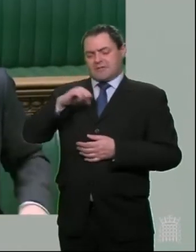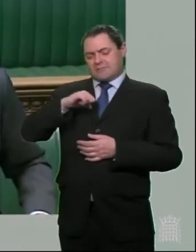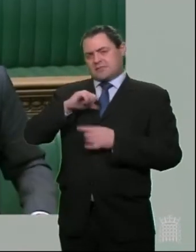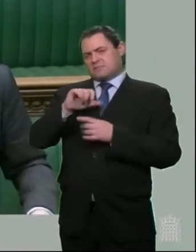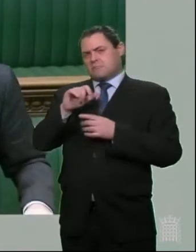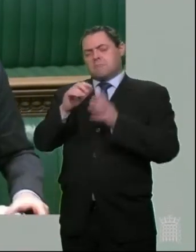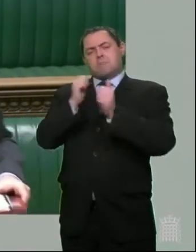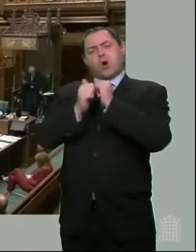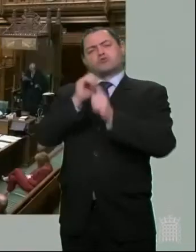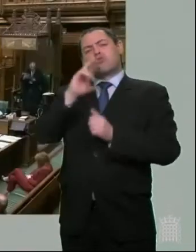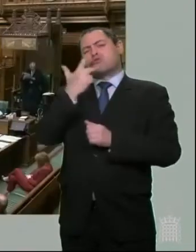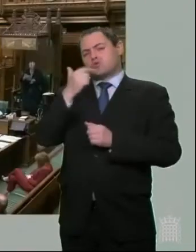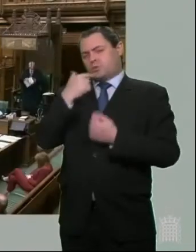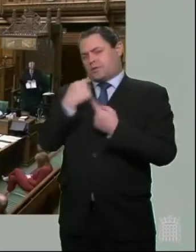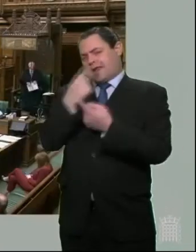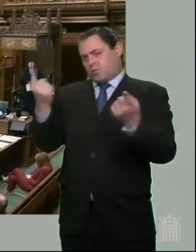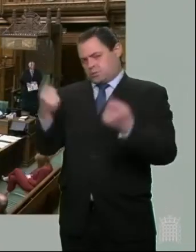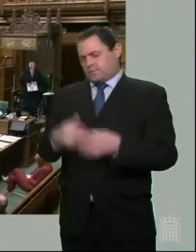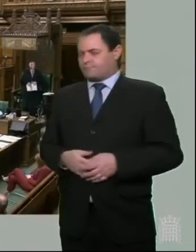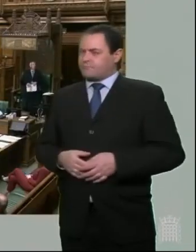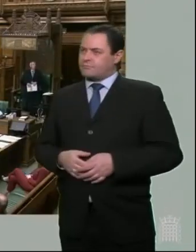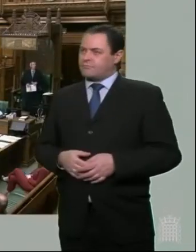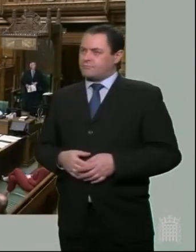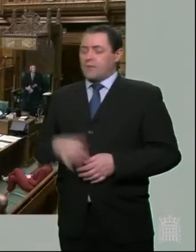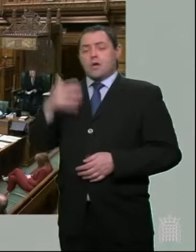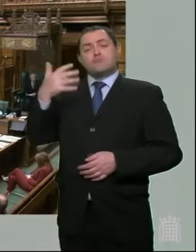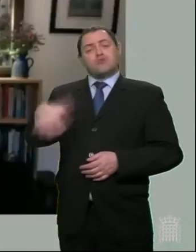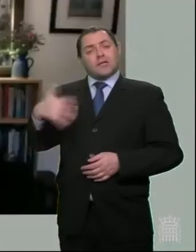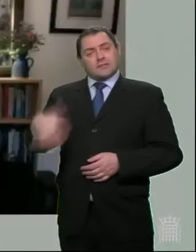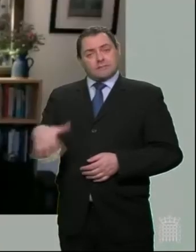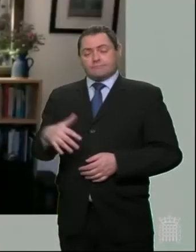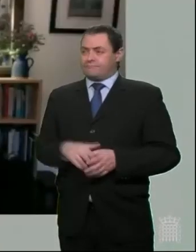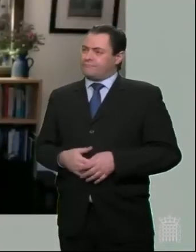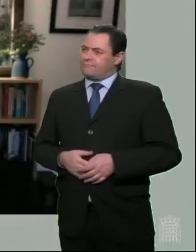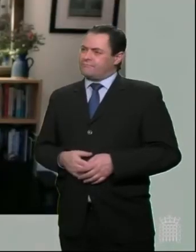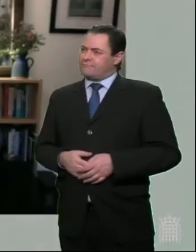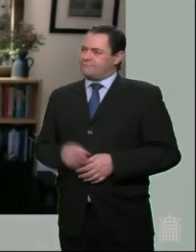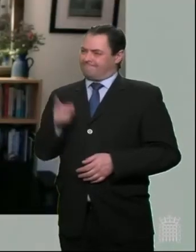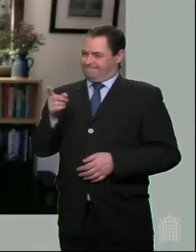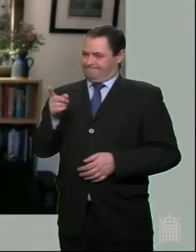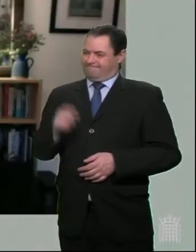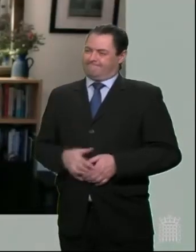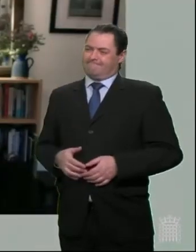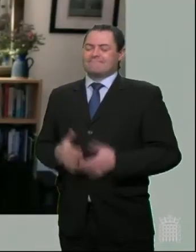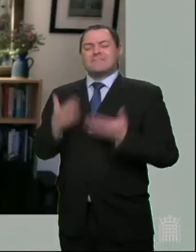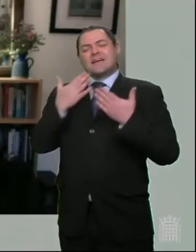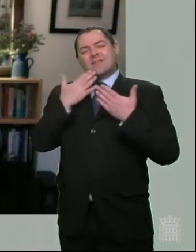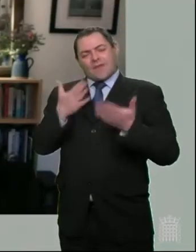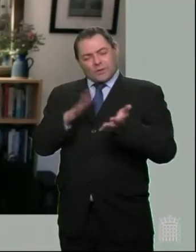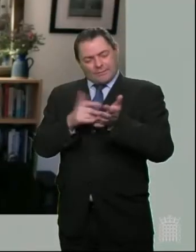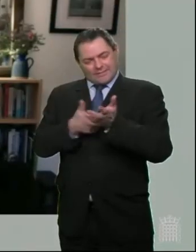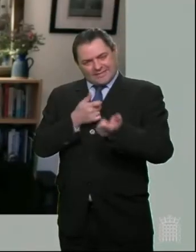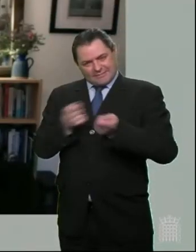on the 3rd of March. Let's head down to Brighton with Caroline Lucas. Caroline Lucas. Thank you, Mr. Speaker. There is